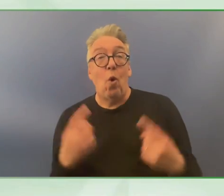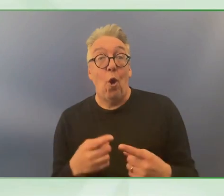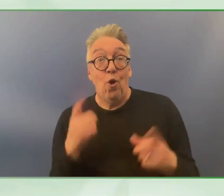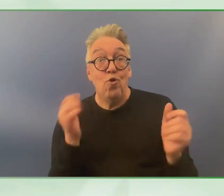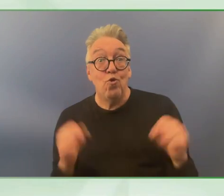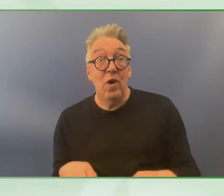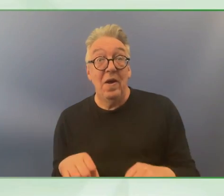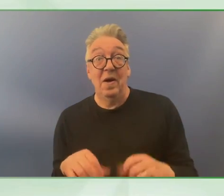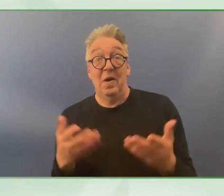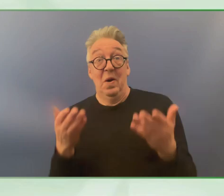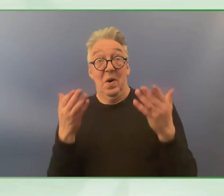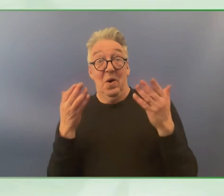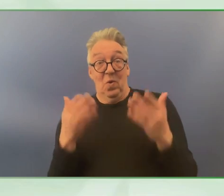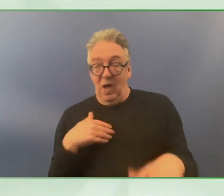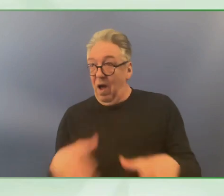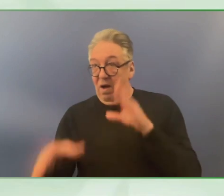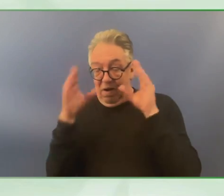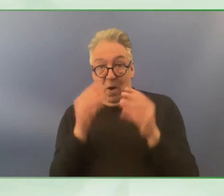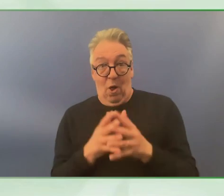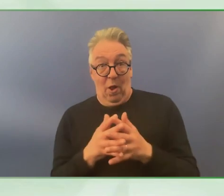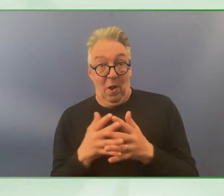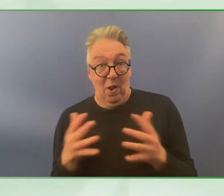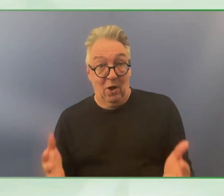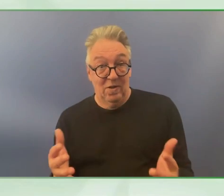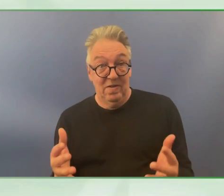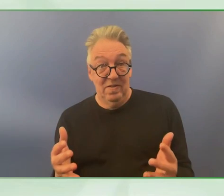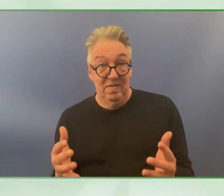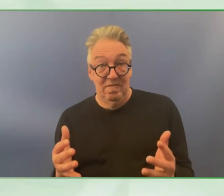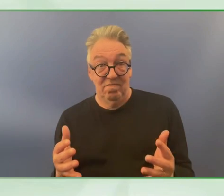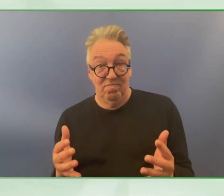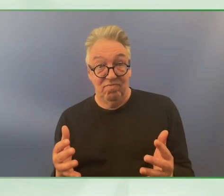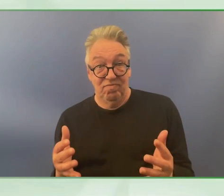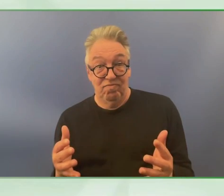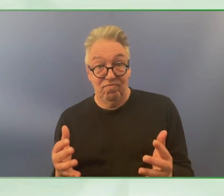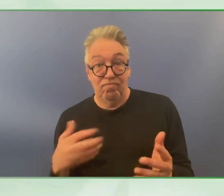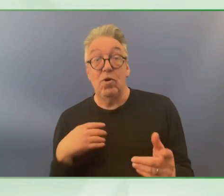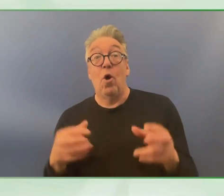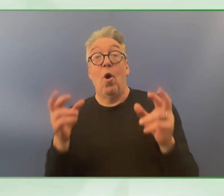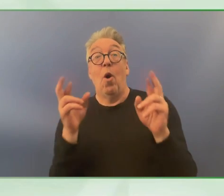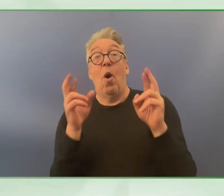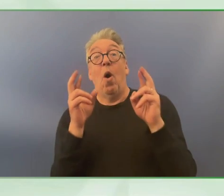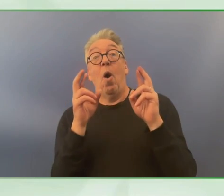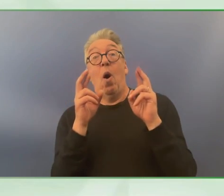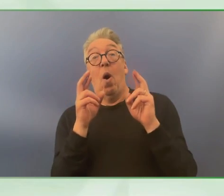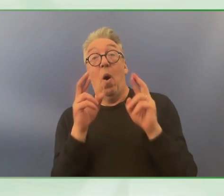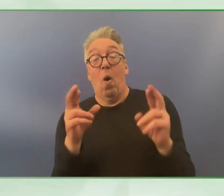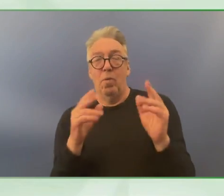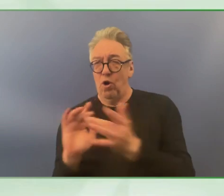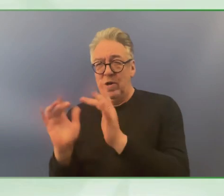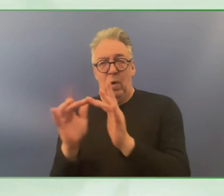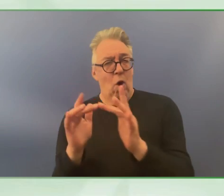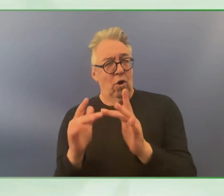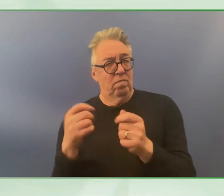productive and fruitful for us. I hope we will deepen our network and